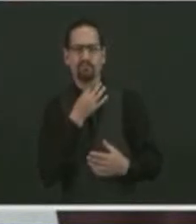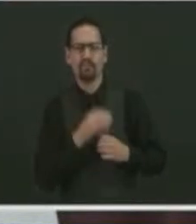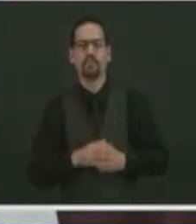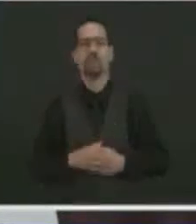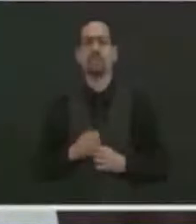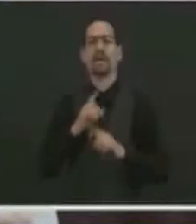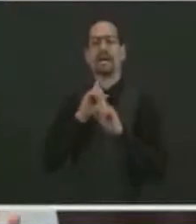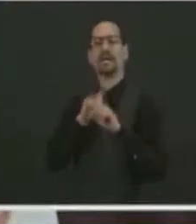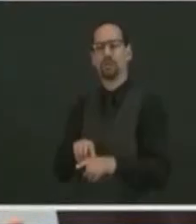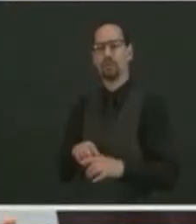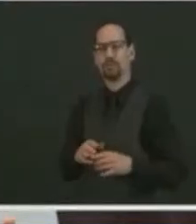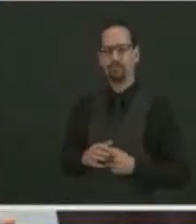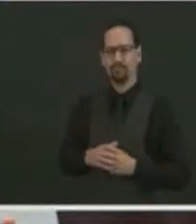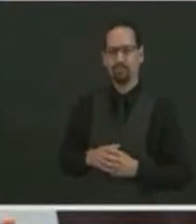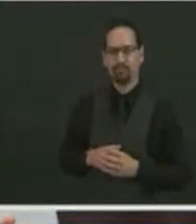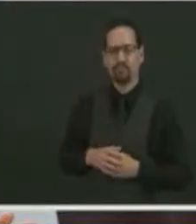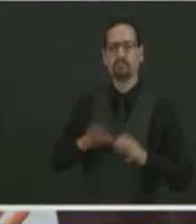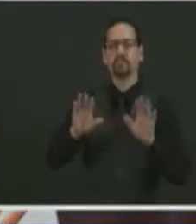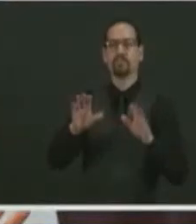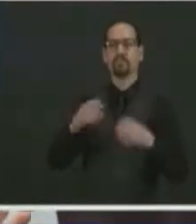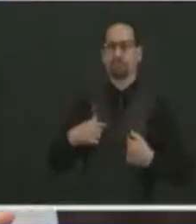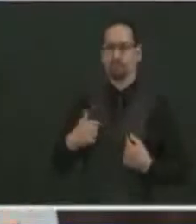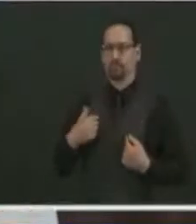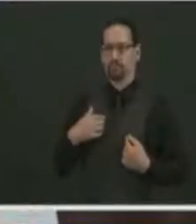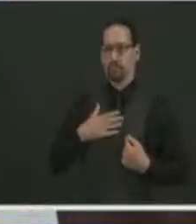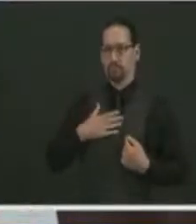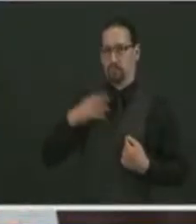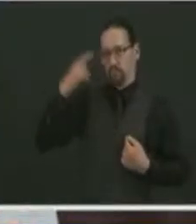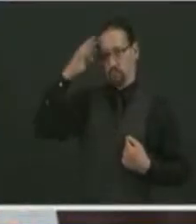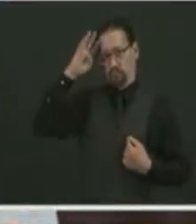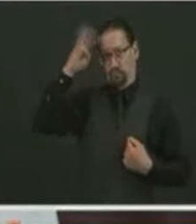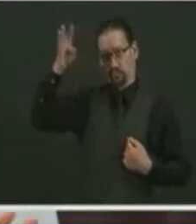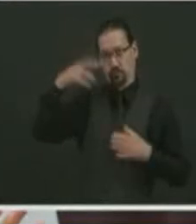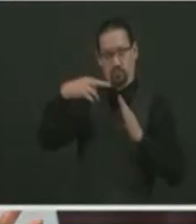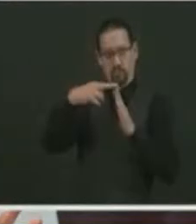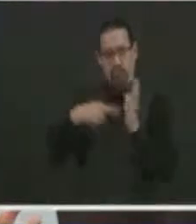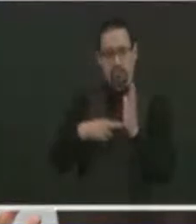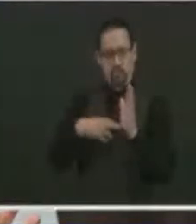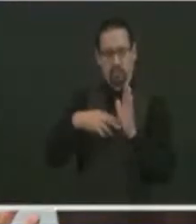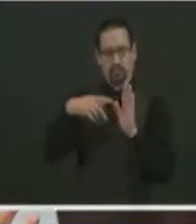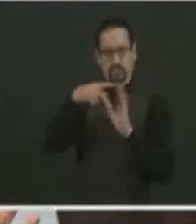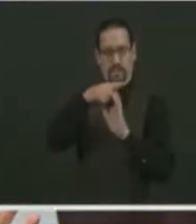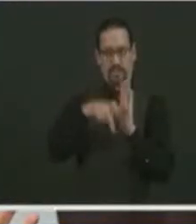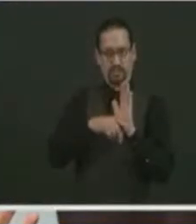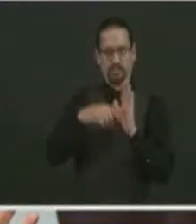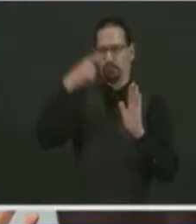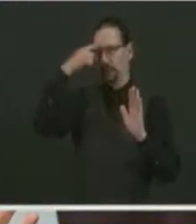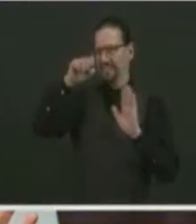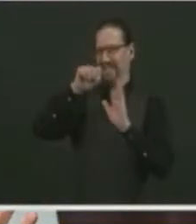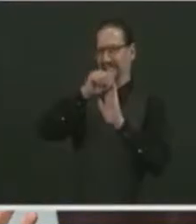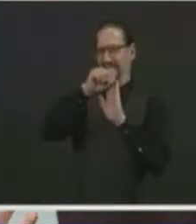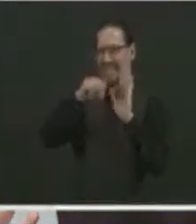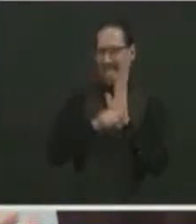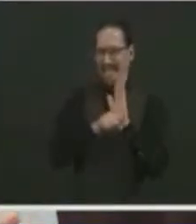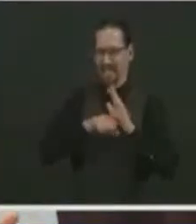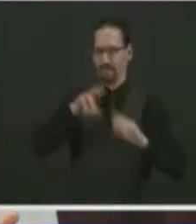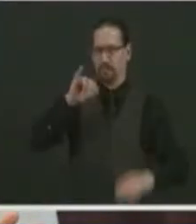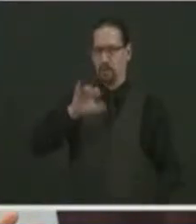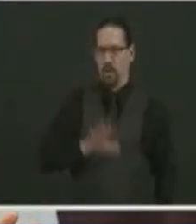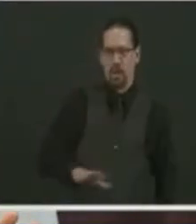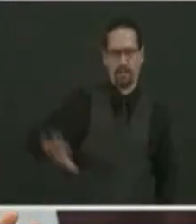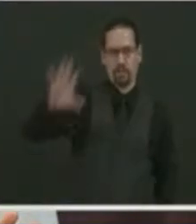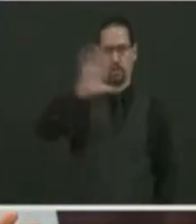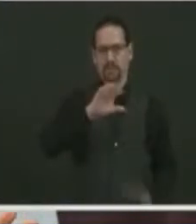I have to make policy for the state. And we are at a point now where we have very